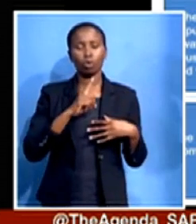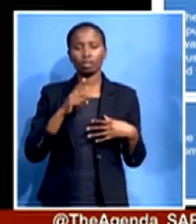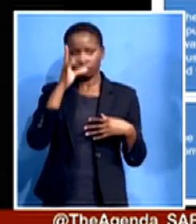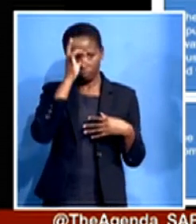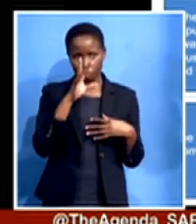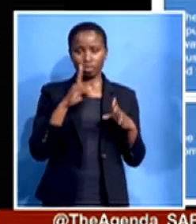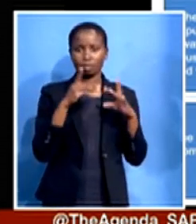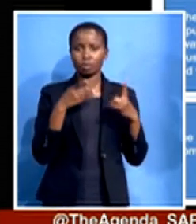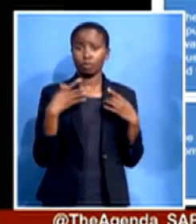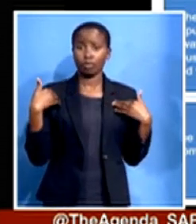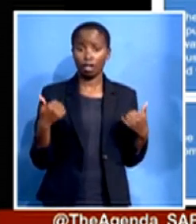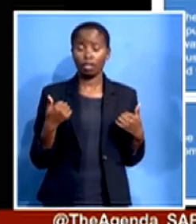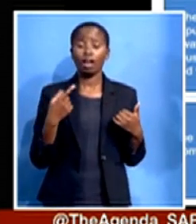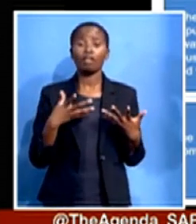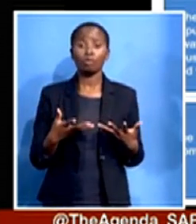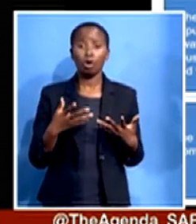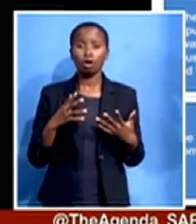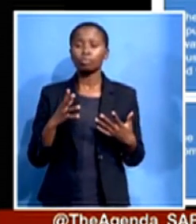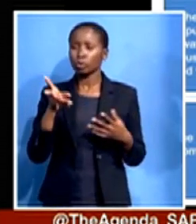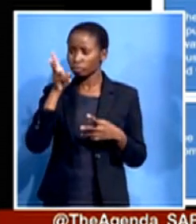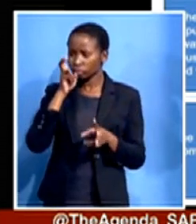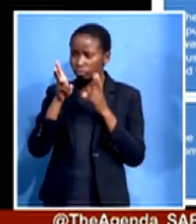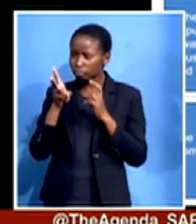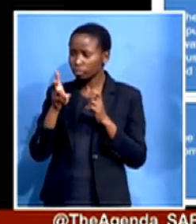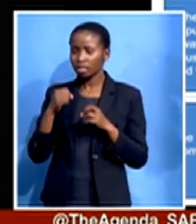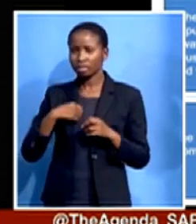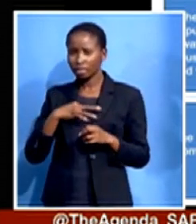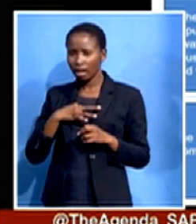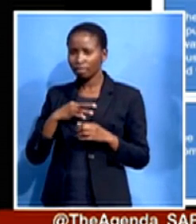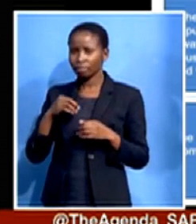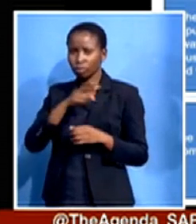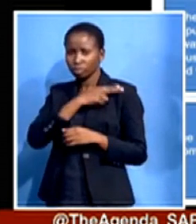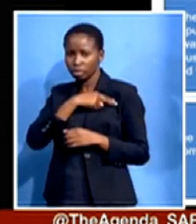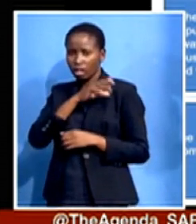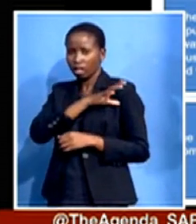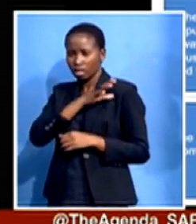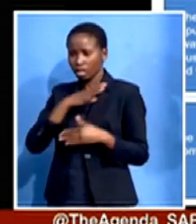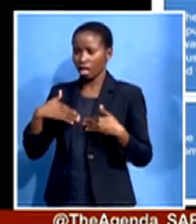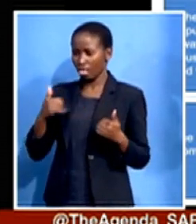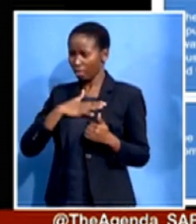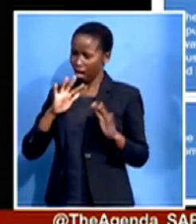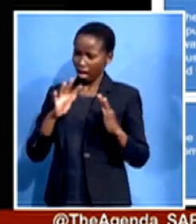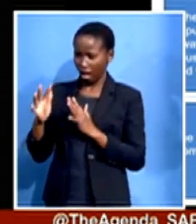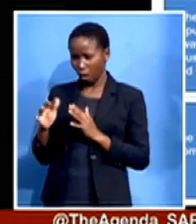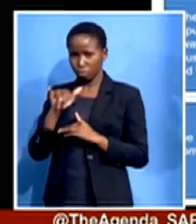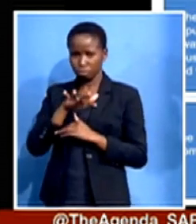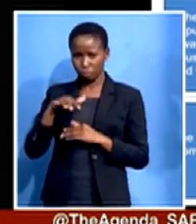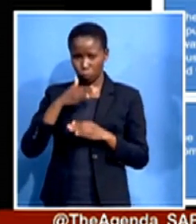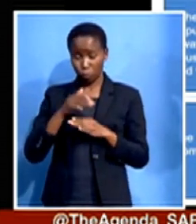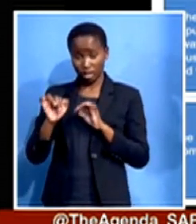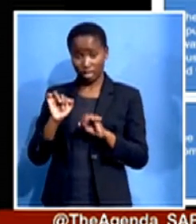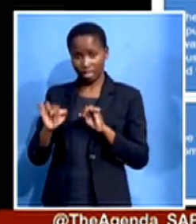and experience in their work environment during this period.